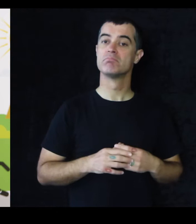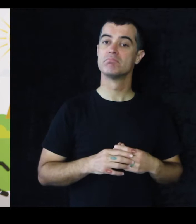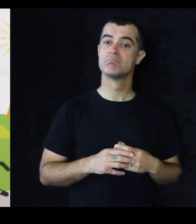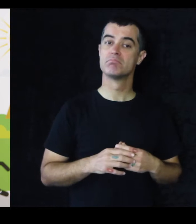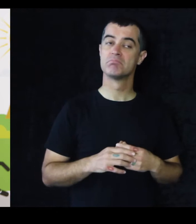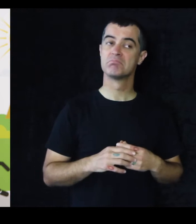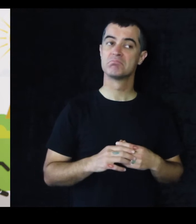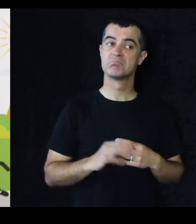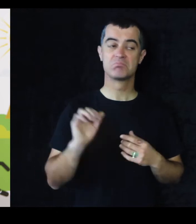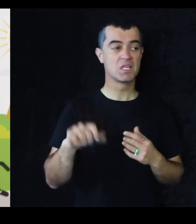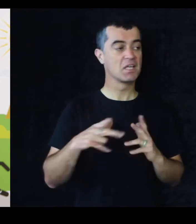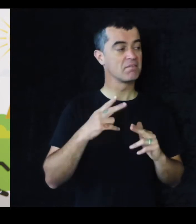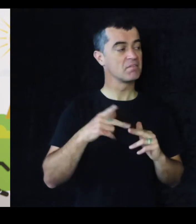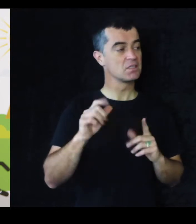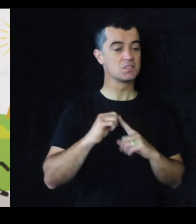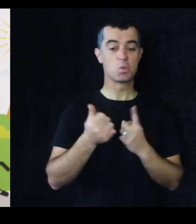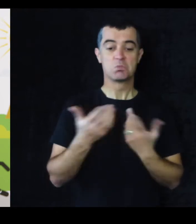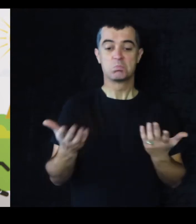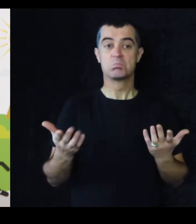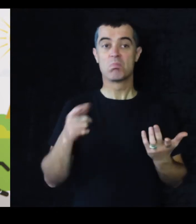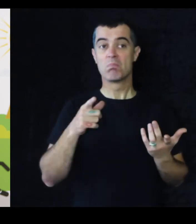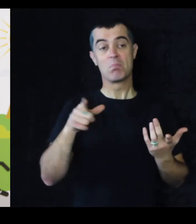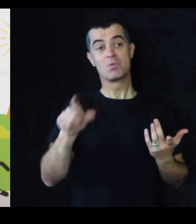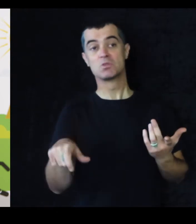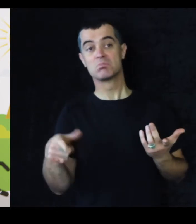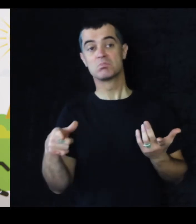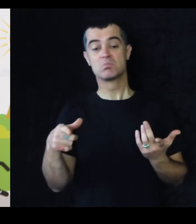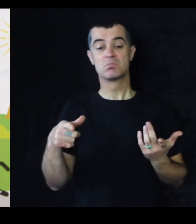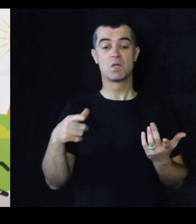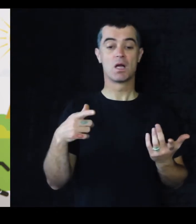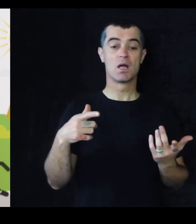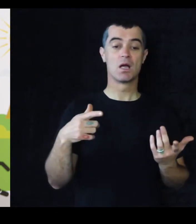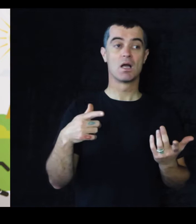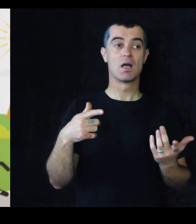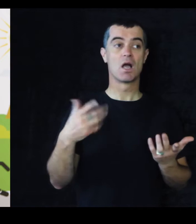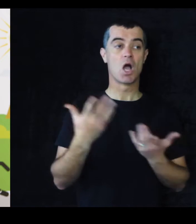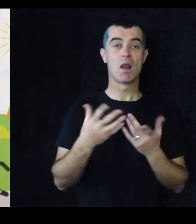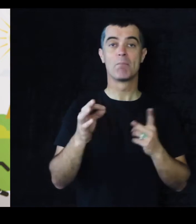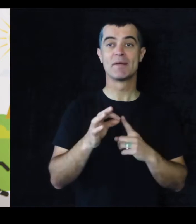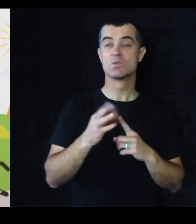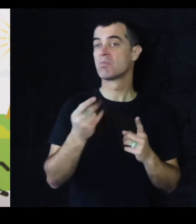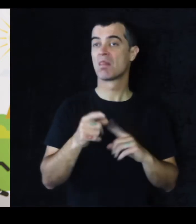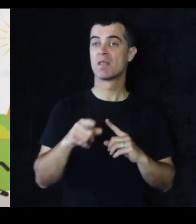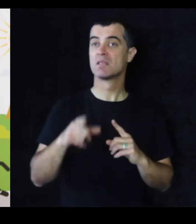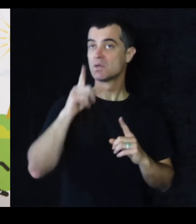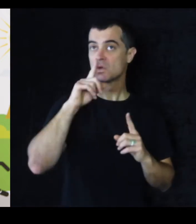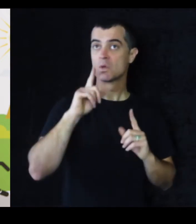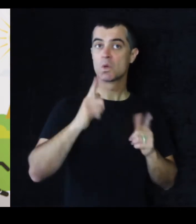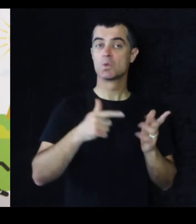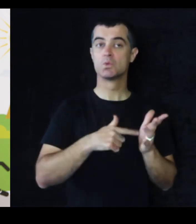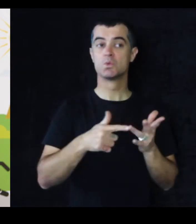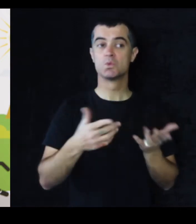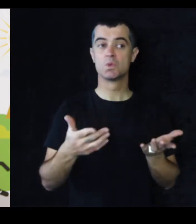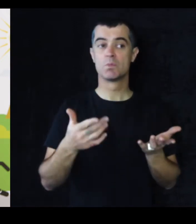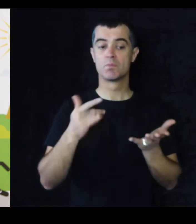And if their situation was that they were on benefits, maybe they could go. I'd suggest going to maybe